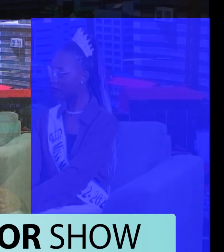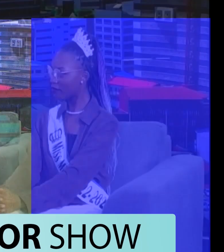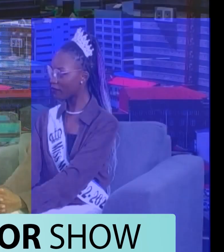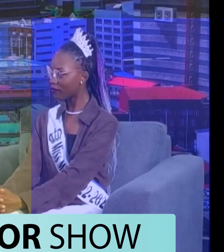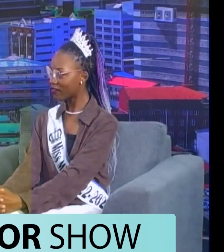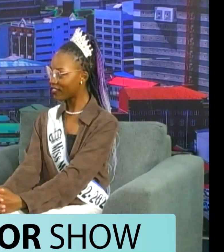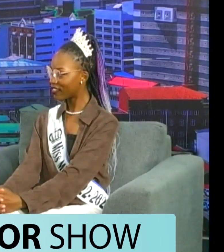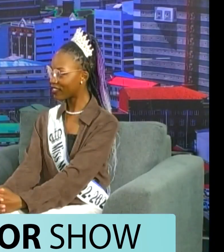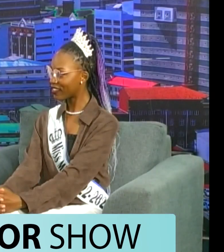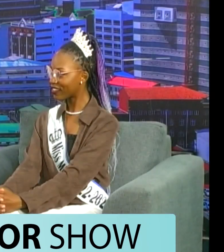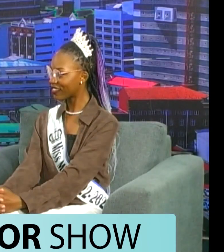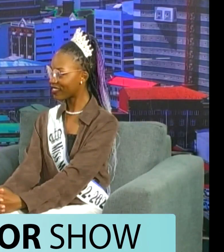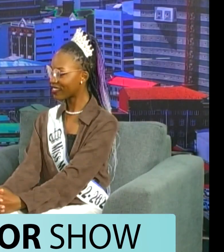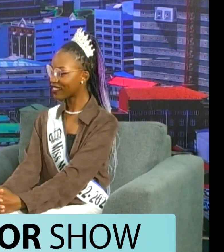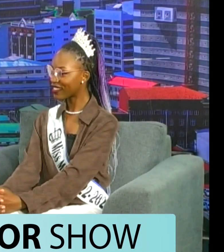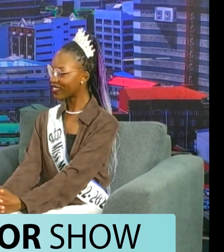Wow.